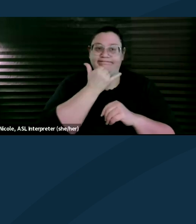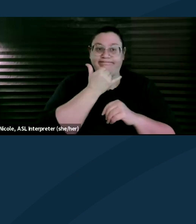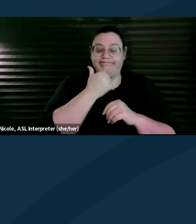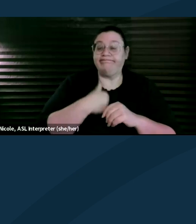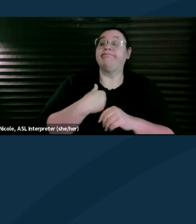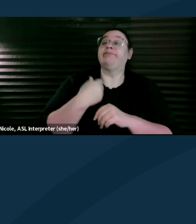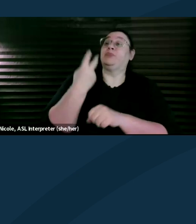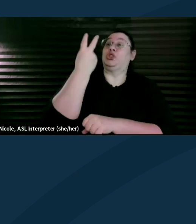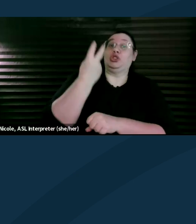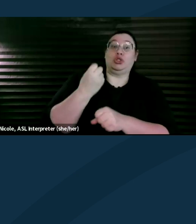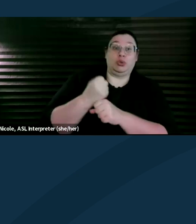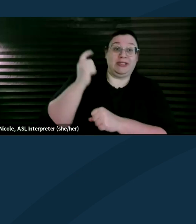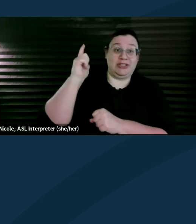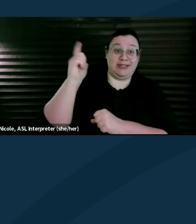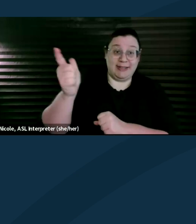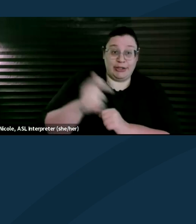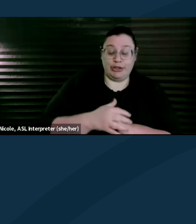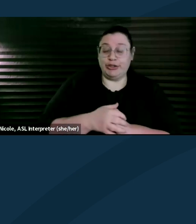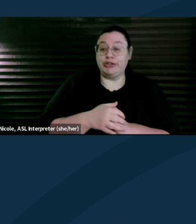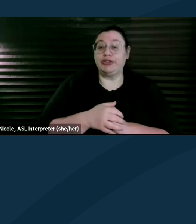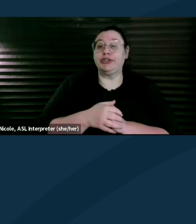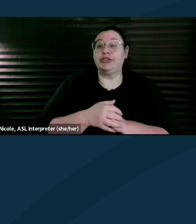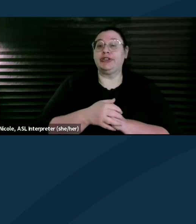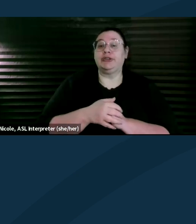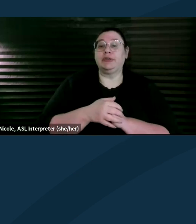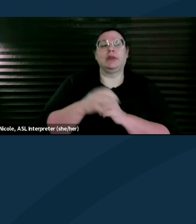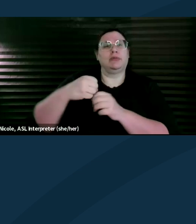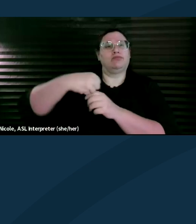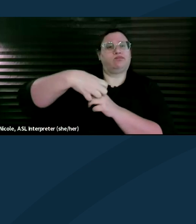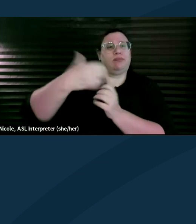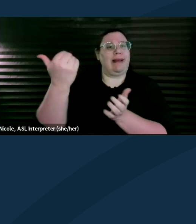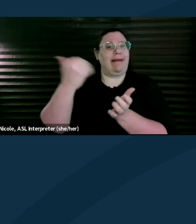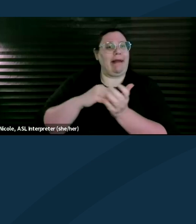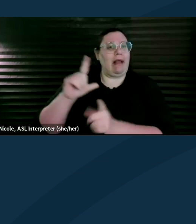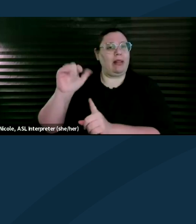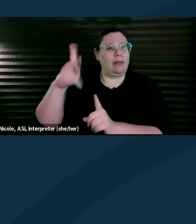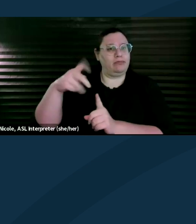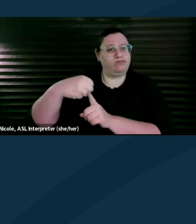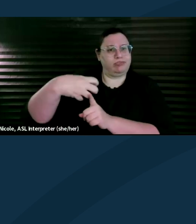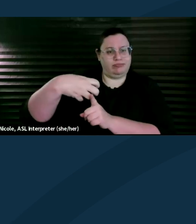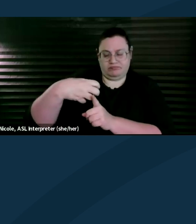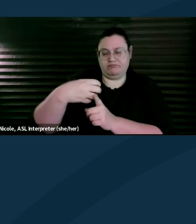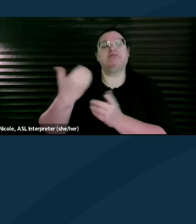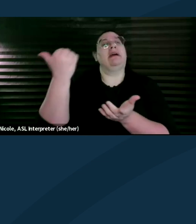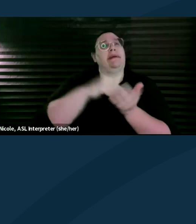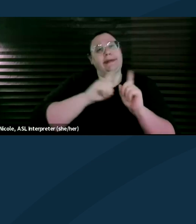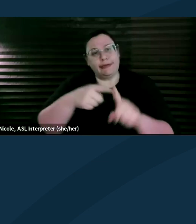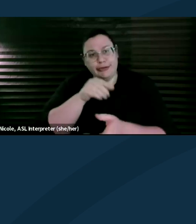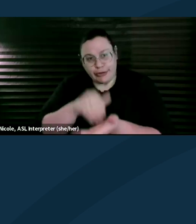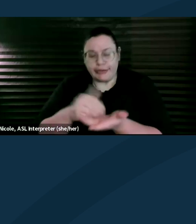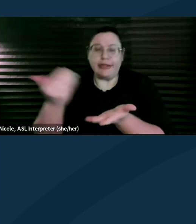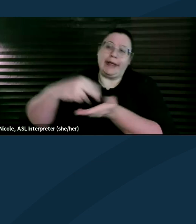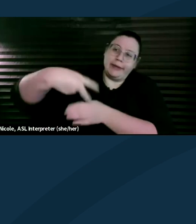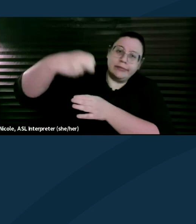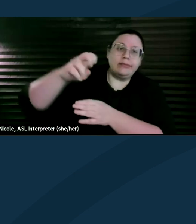years later, I came back. It came back. All right, so I went to the doctor again. They did another